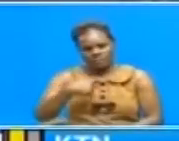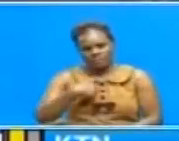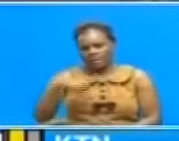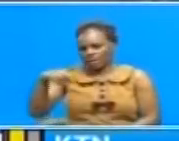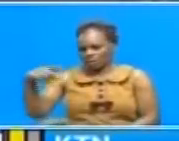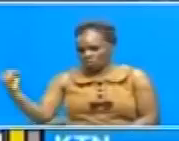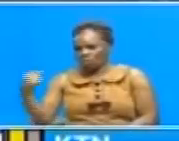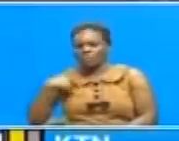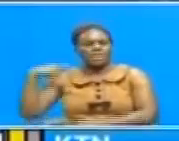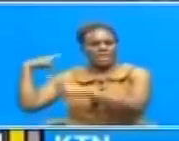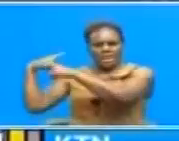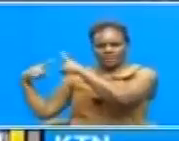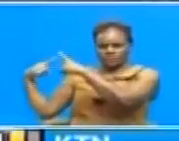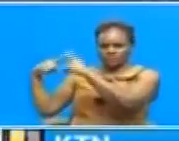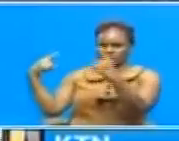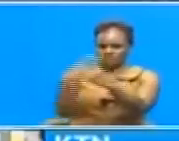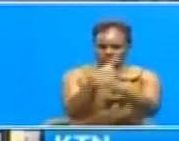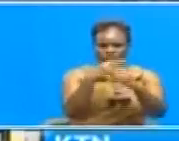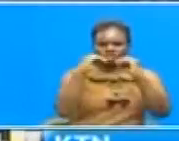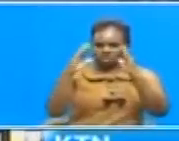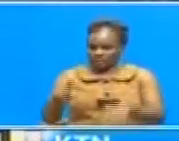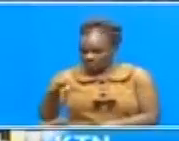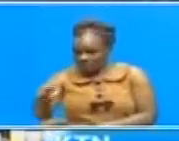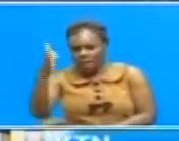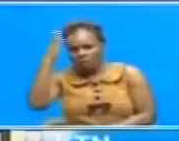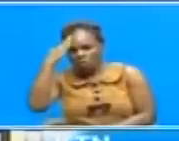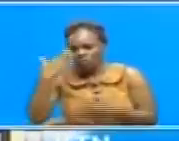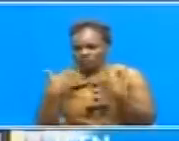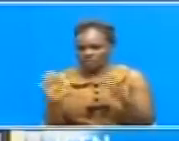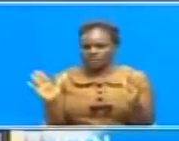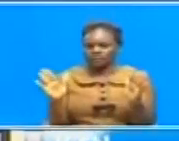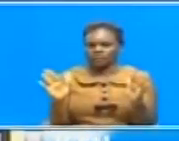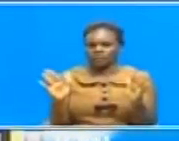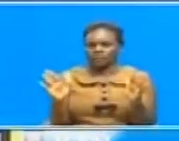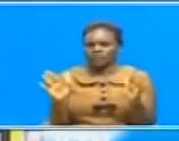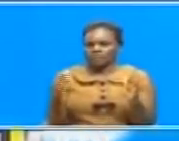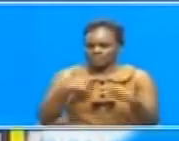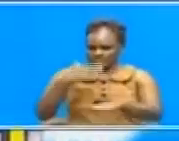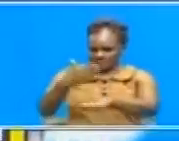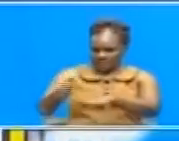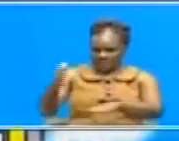nilipoenda nilipitia hii na hii. Na huyo mwalimu wangu anajua. Anajua. Nimekutuma